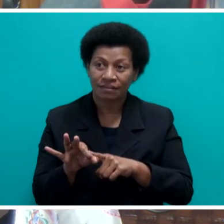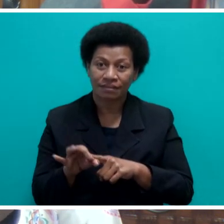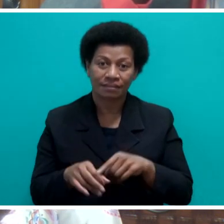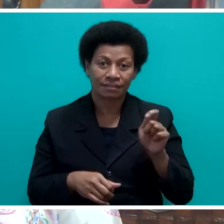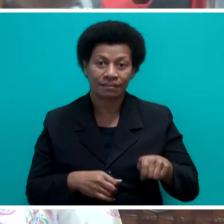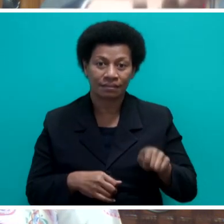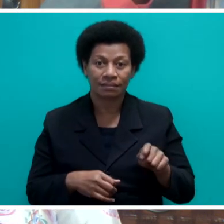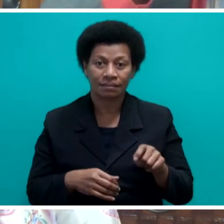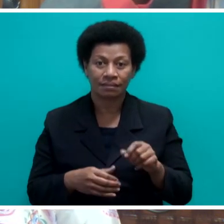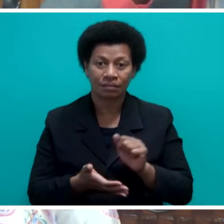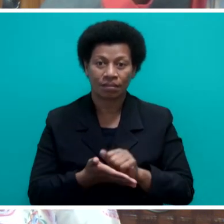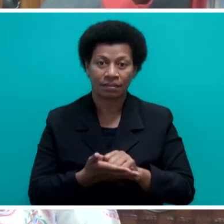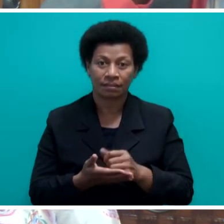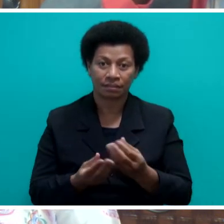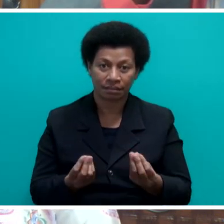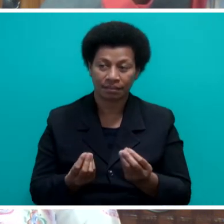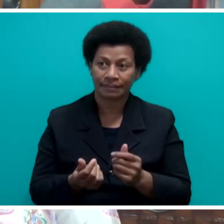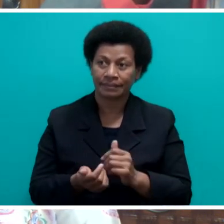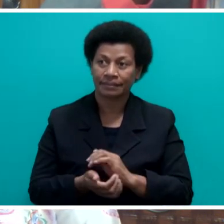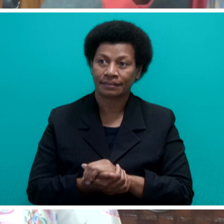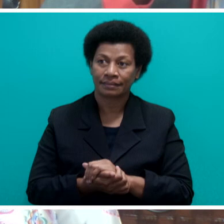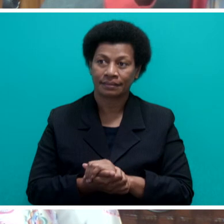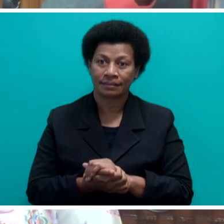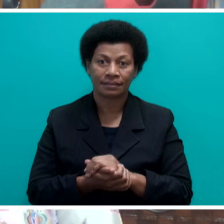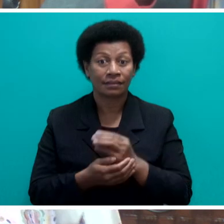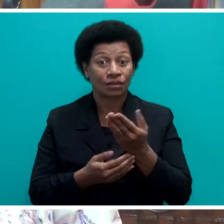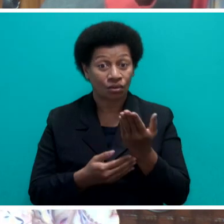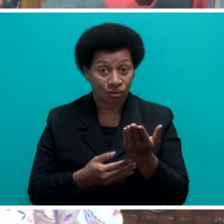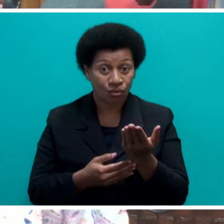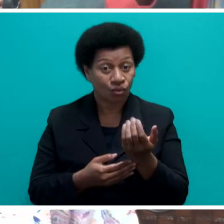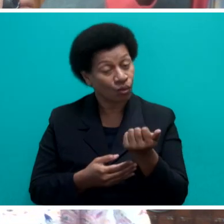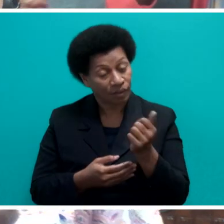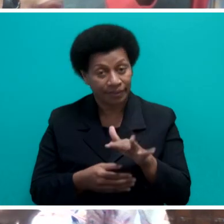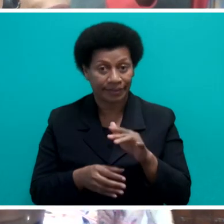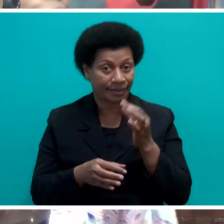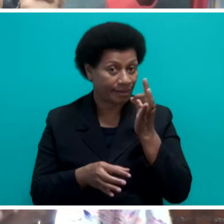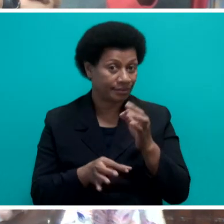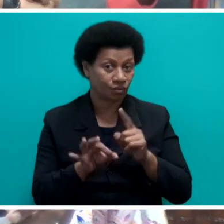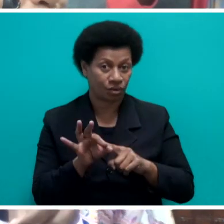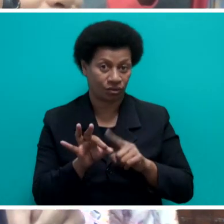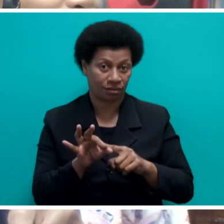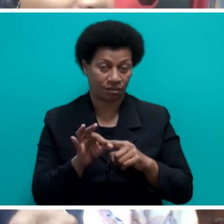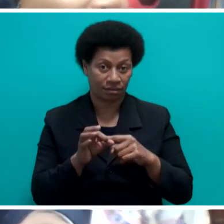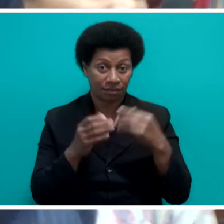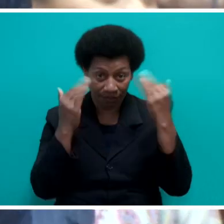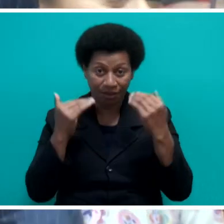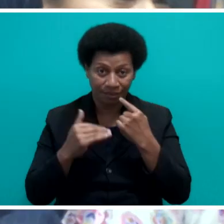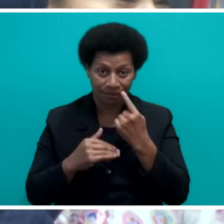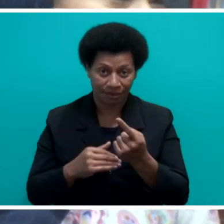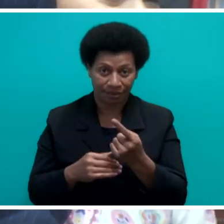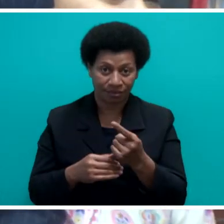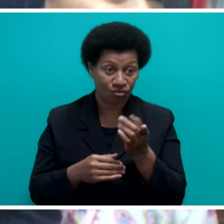Order. The intention of the question. You've raised the question with the learned professor here,